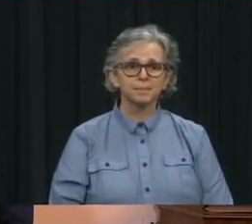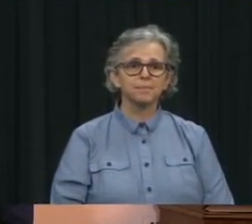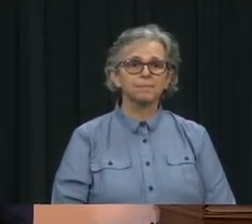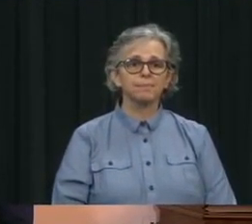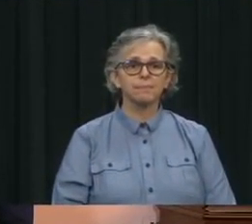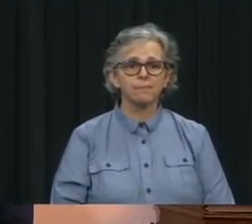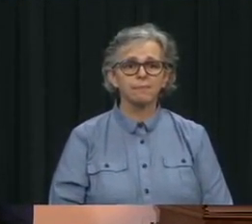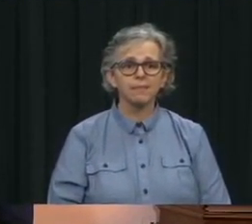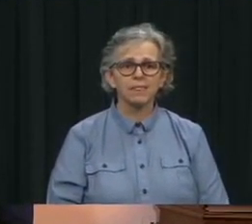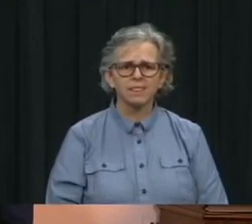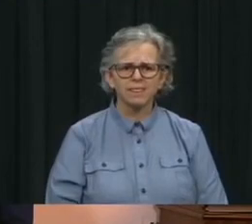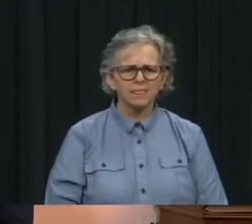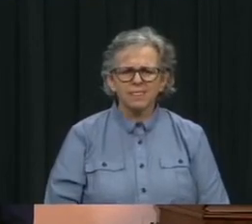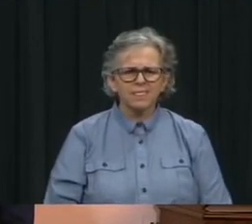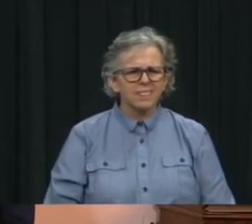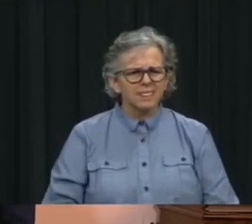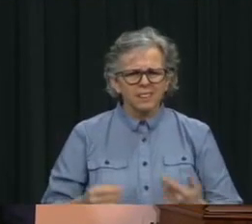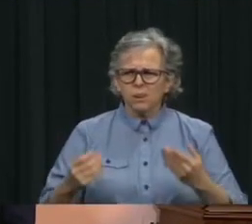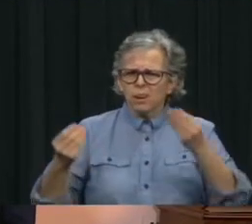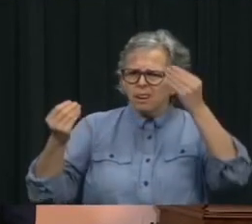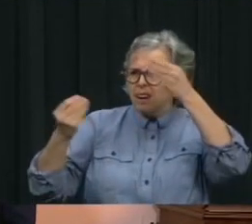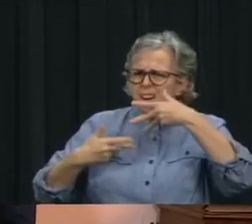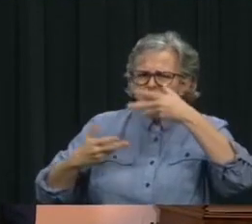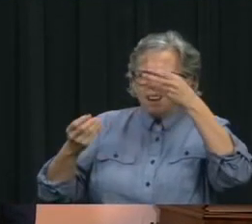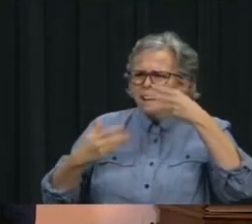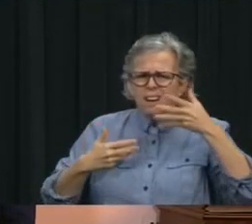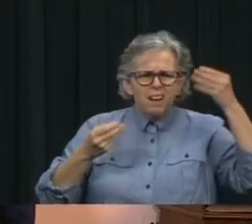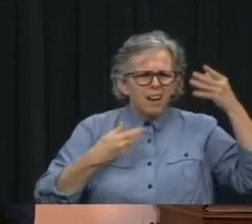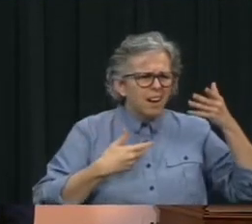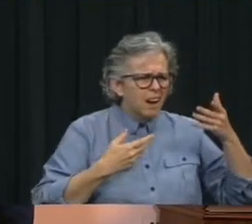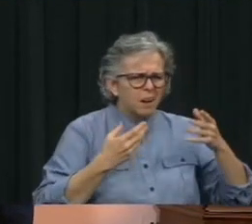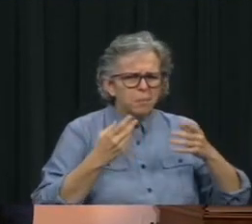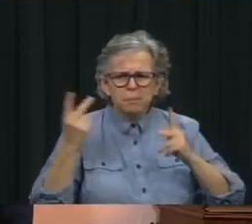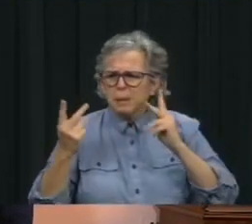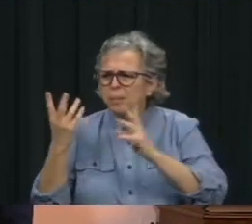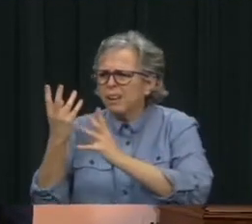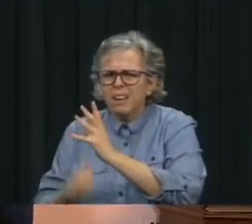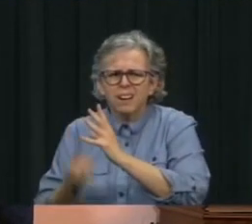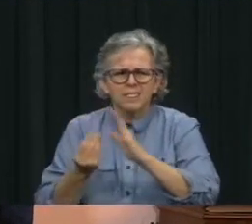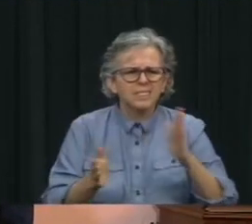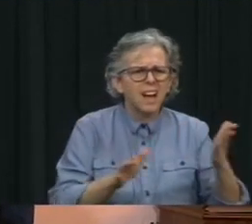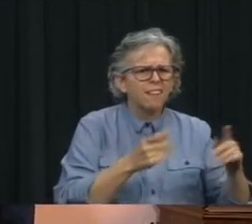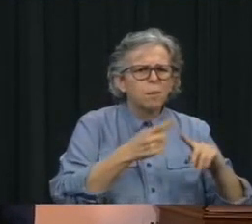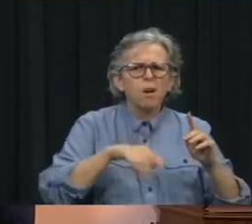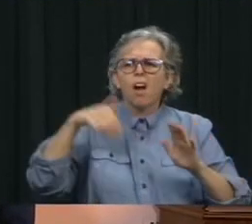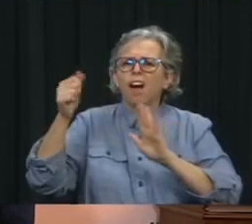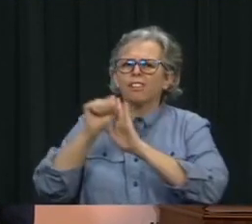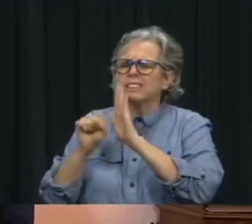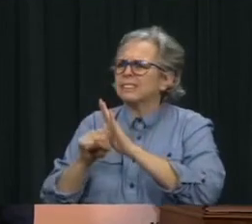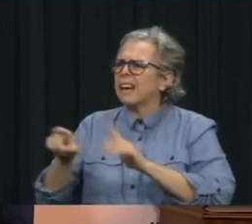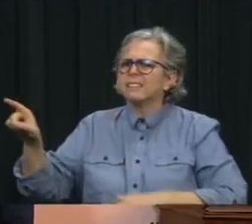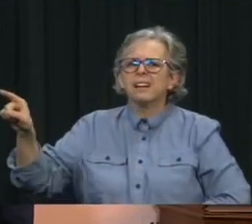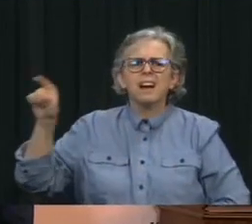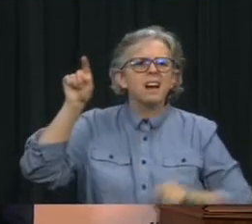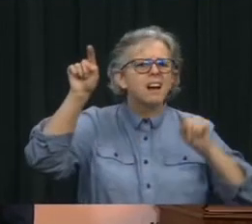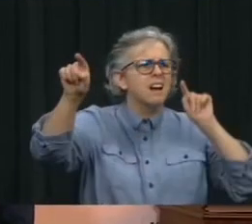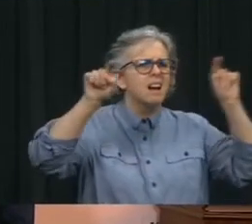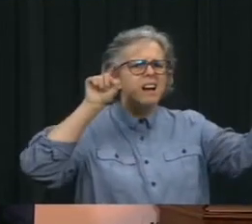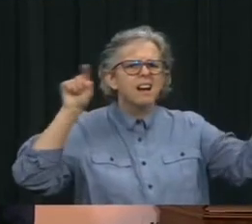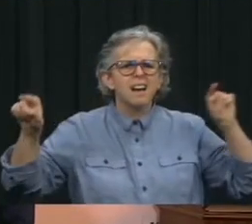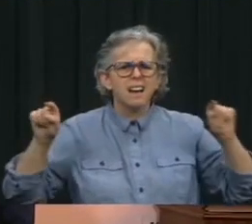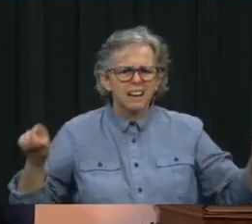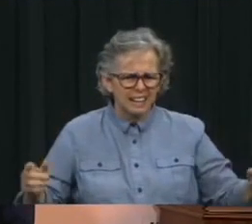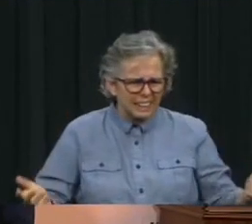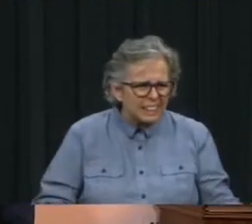we hear about these deaths in other states, as we hear about them in Ohio, many times, most